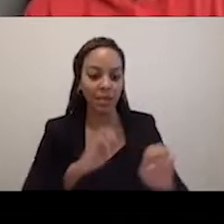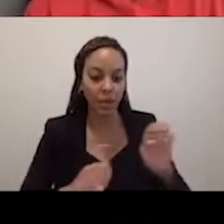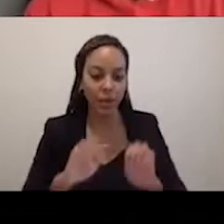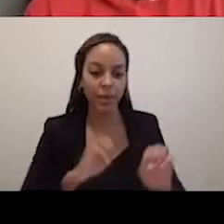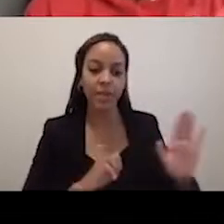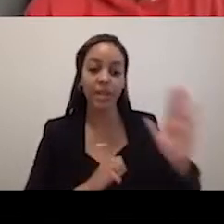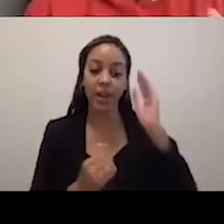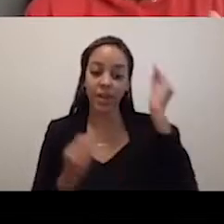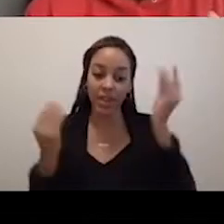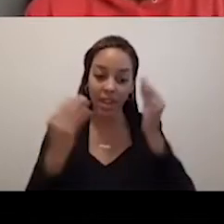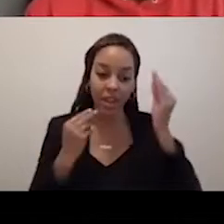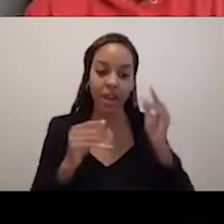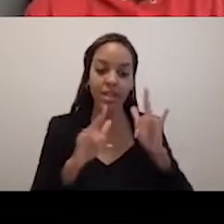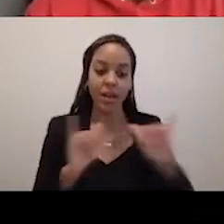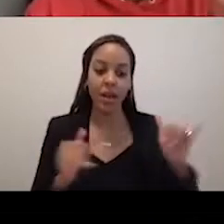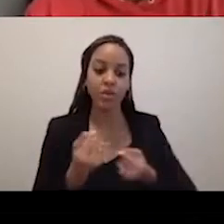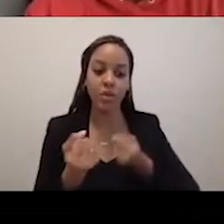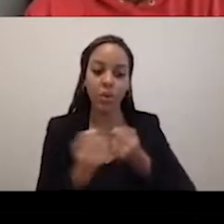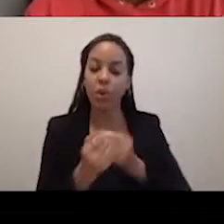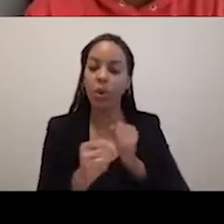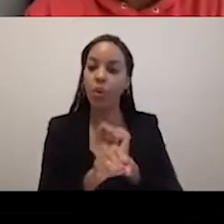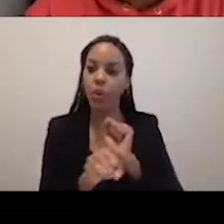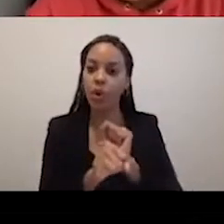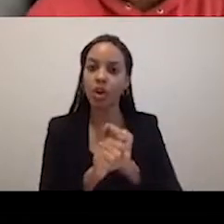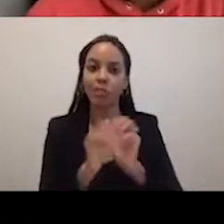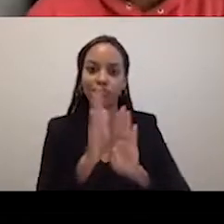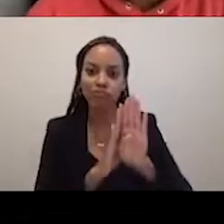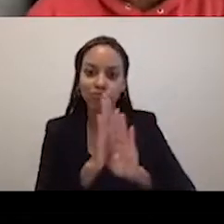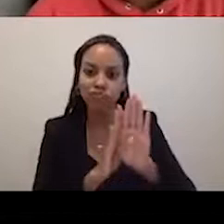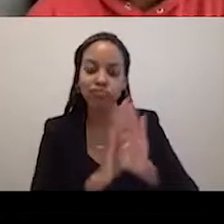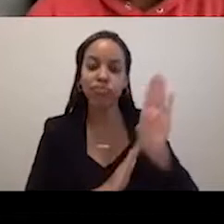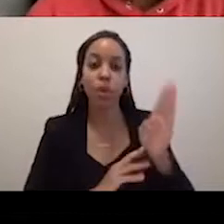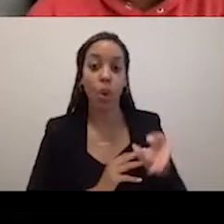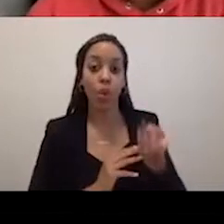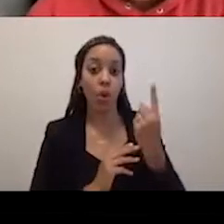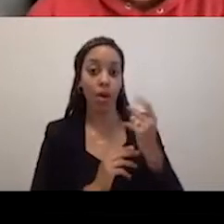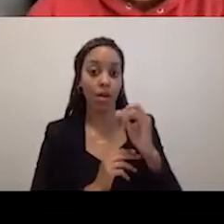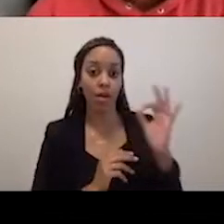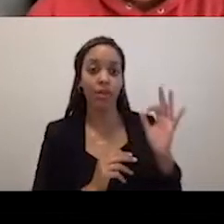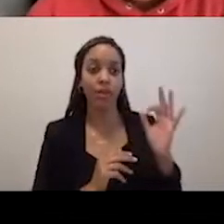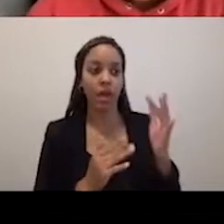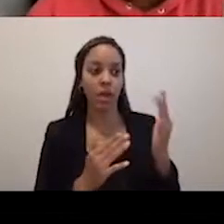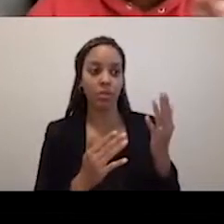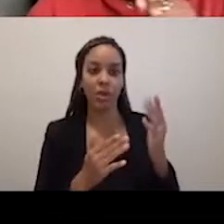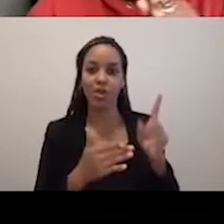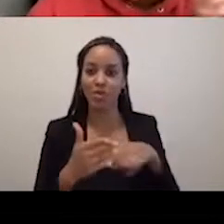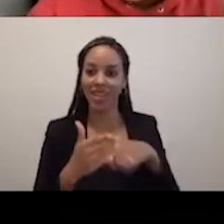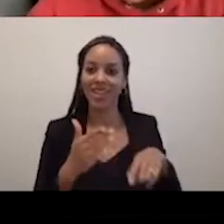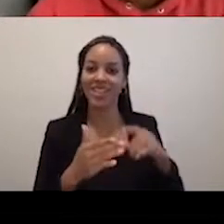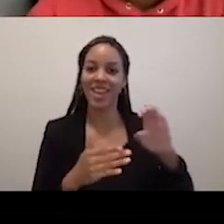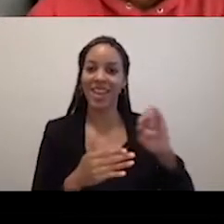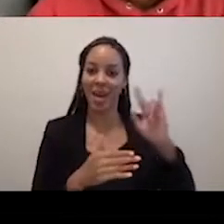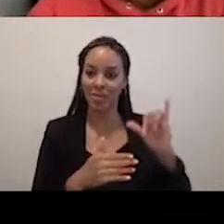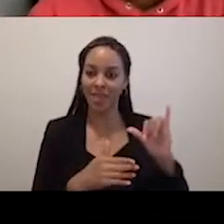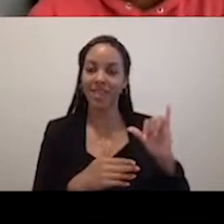to support work being developed. One of the images, because Emily Jacir is here, is that we